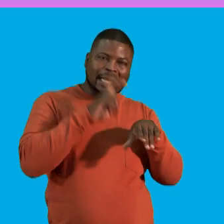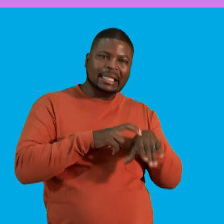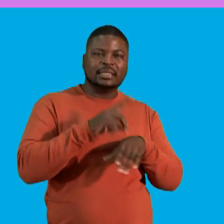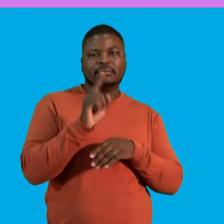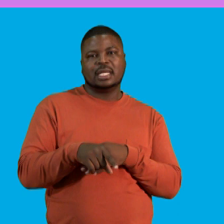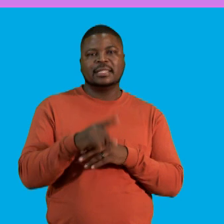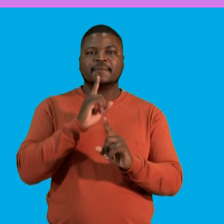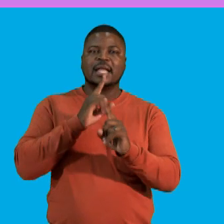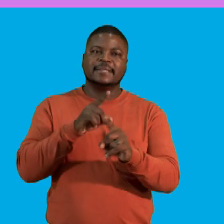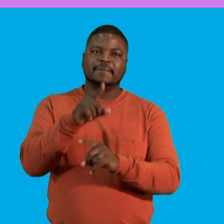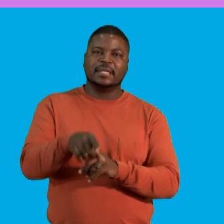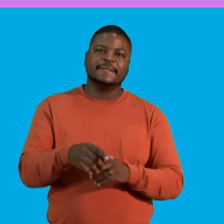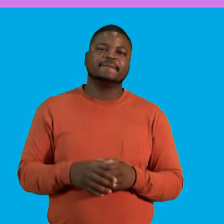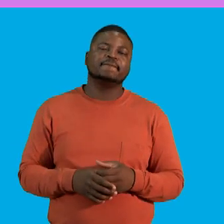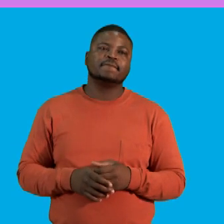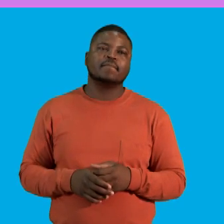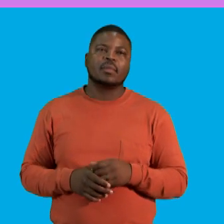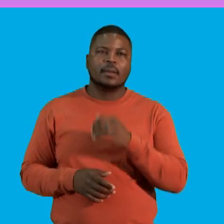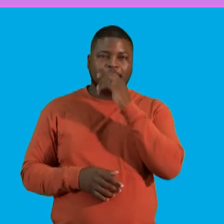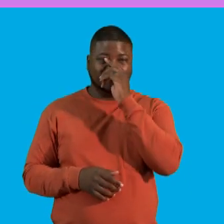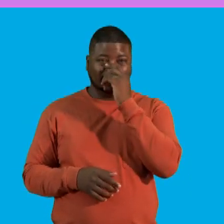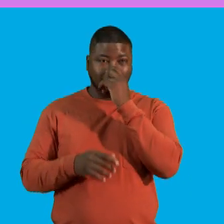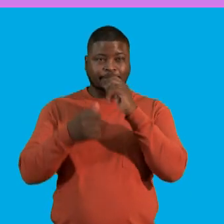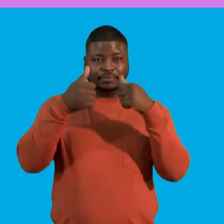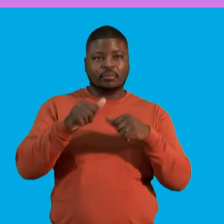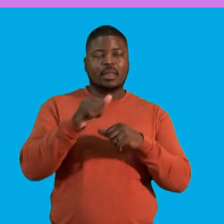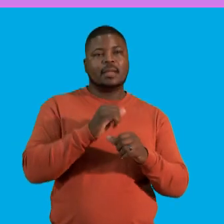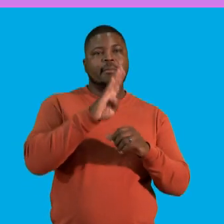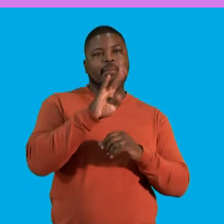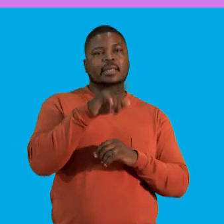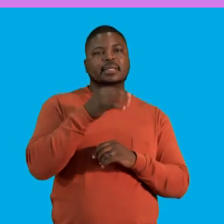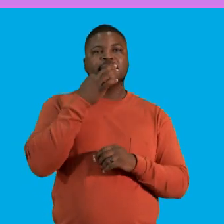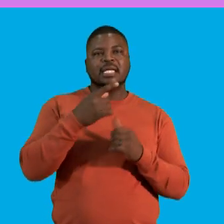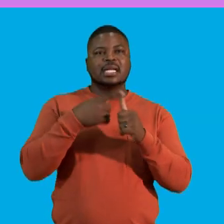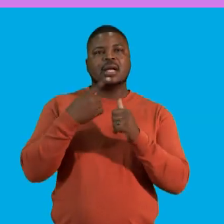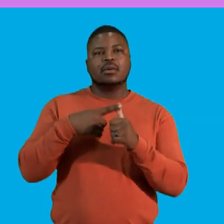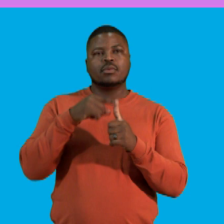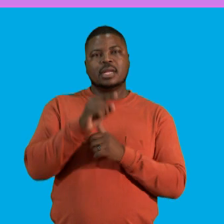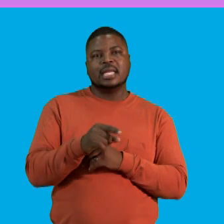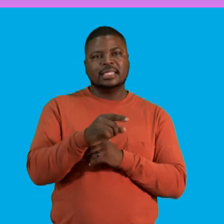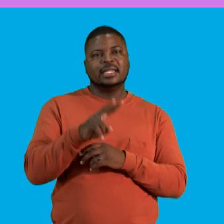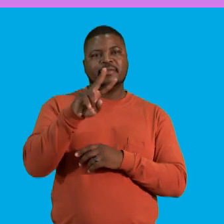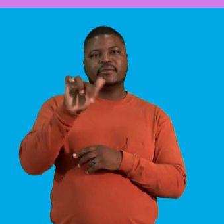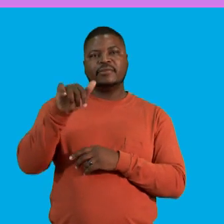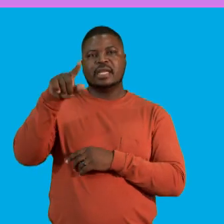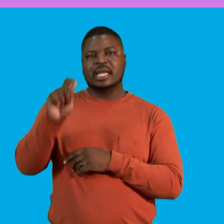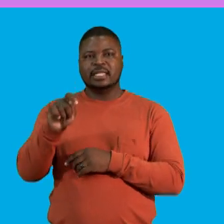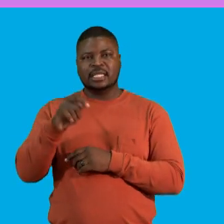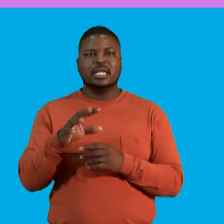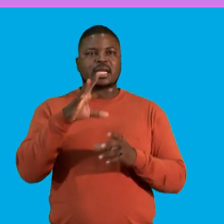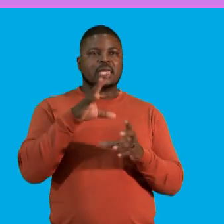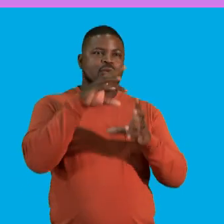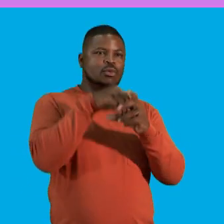That is the answer to this question. Then B says, calculate Jose's VAT